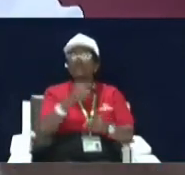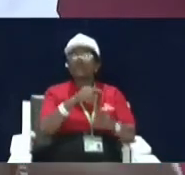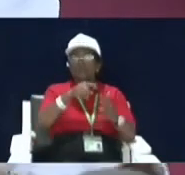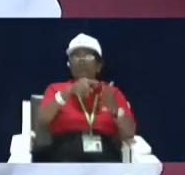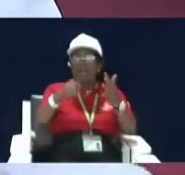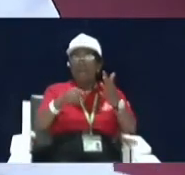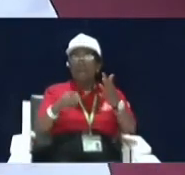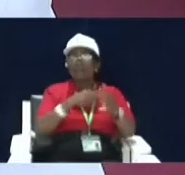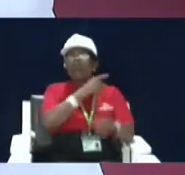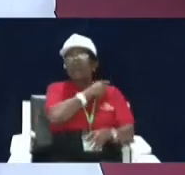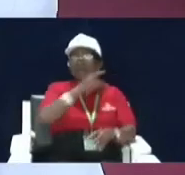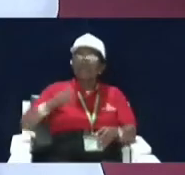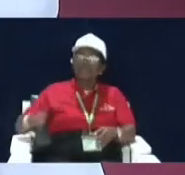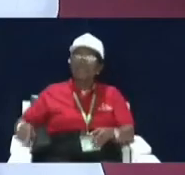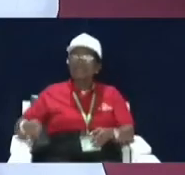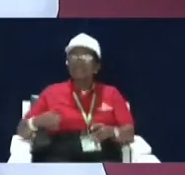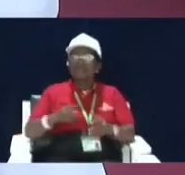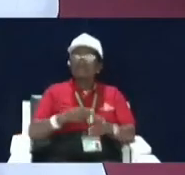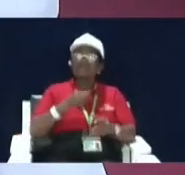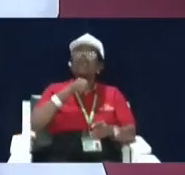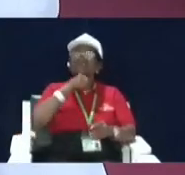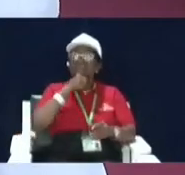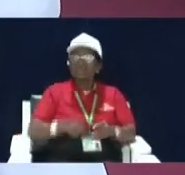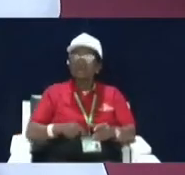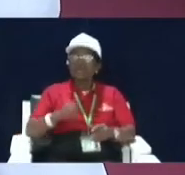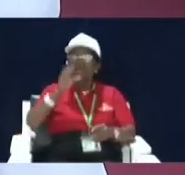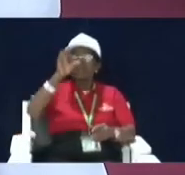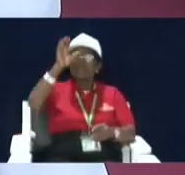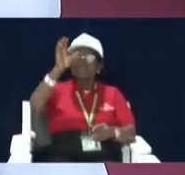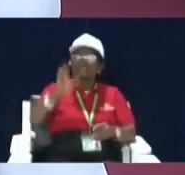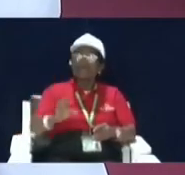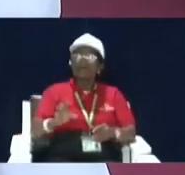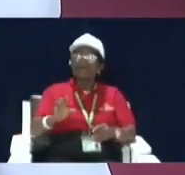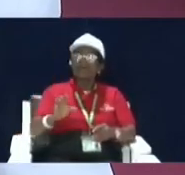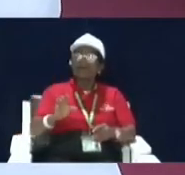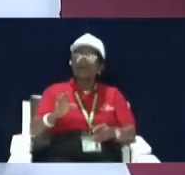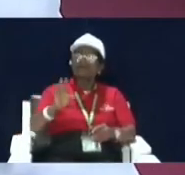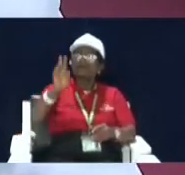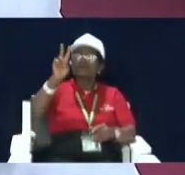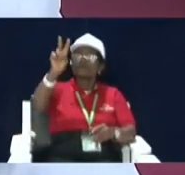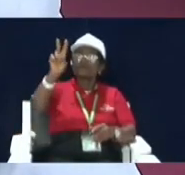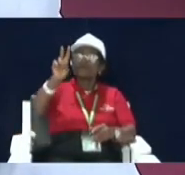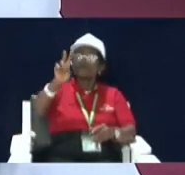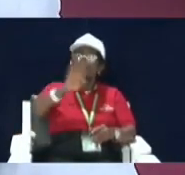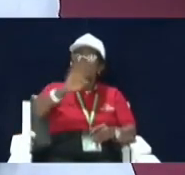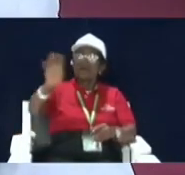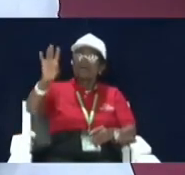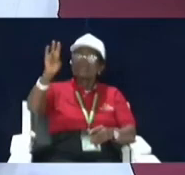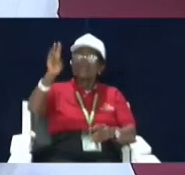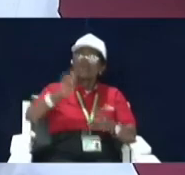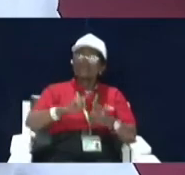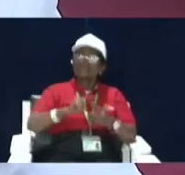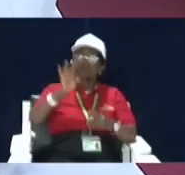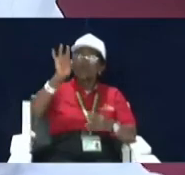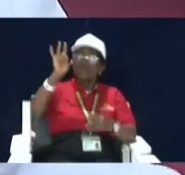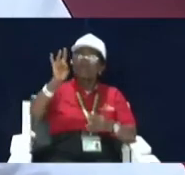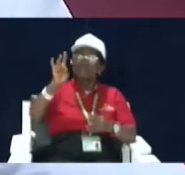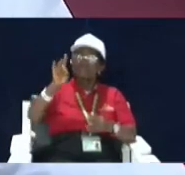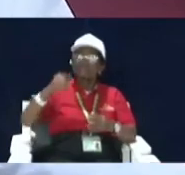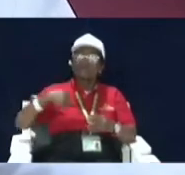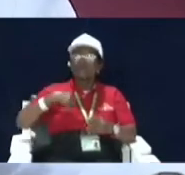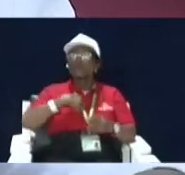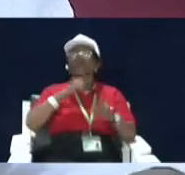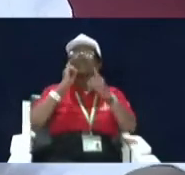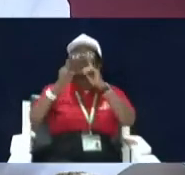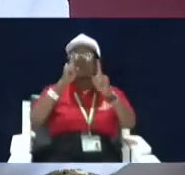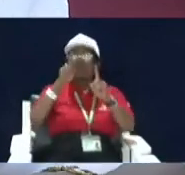2. Verse 7 to 8, 1 Samuel 2, 7 to 8. We're talking of wonders.